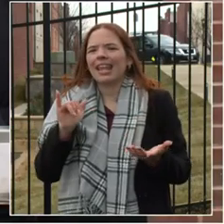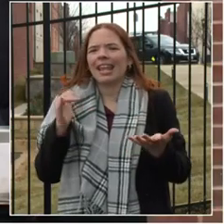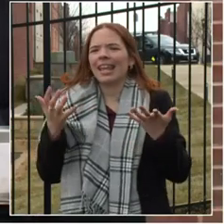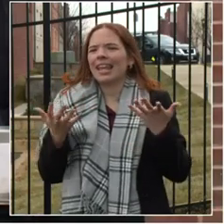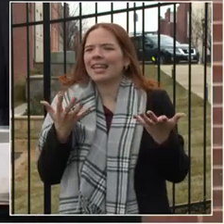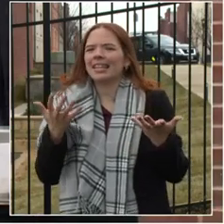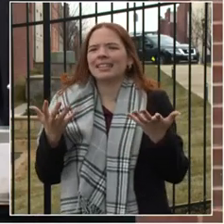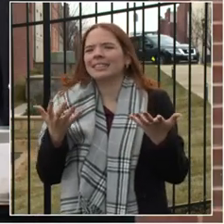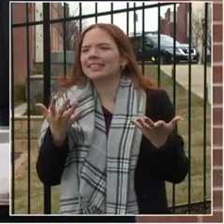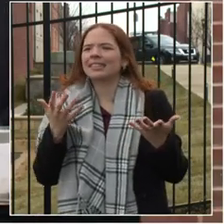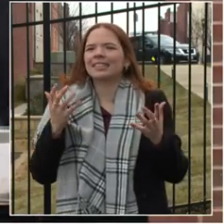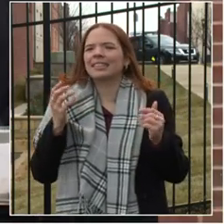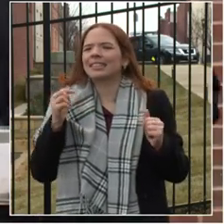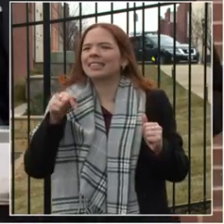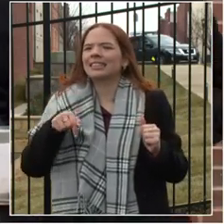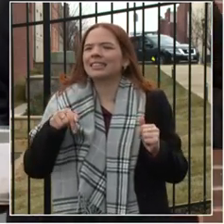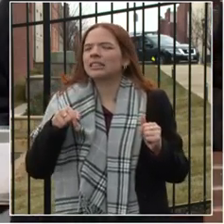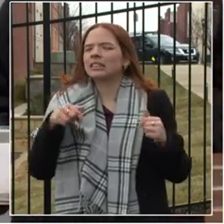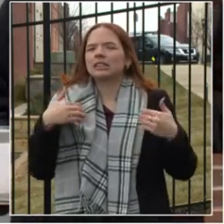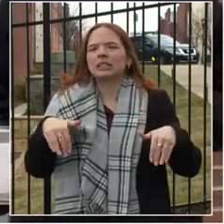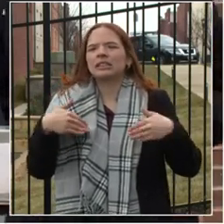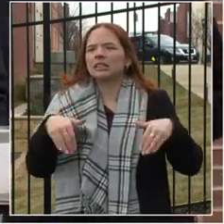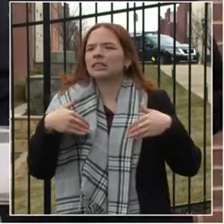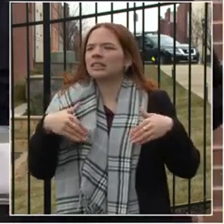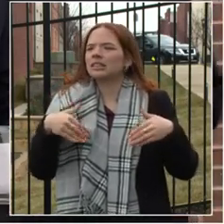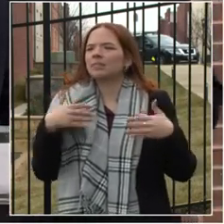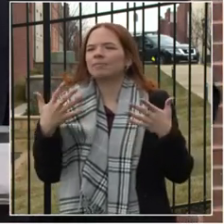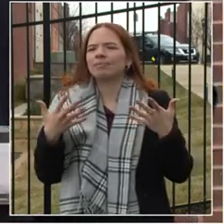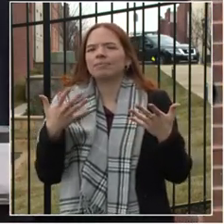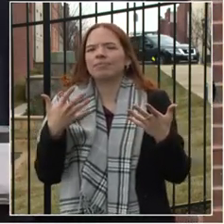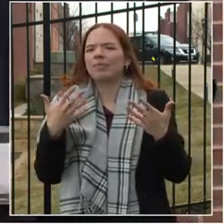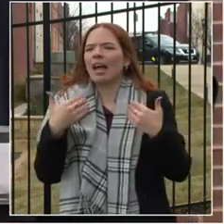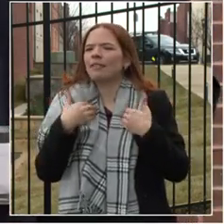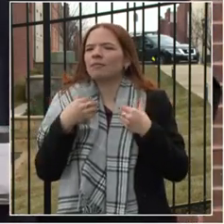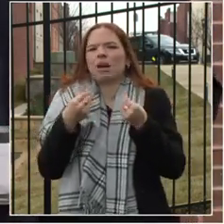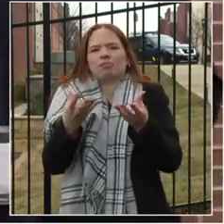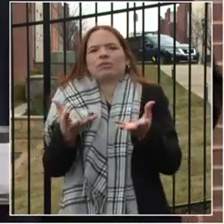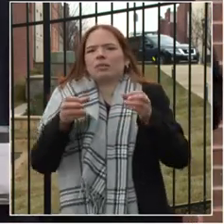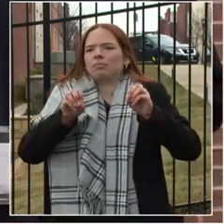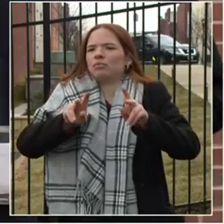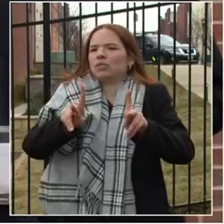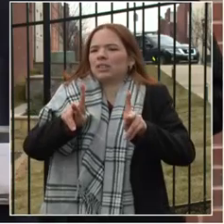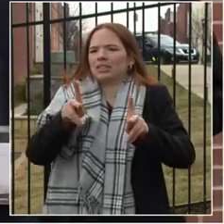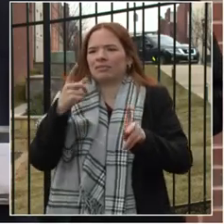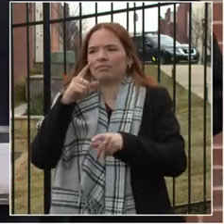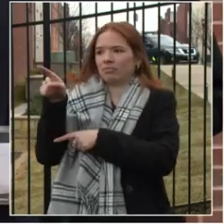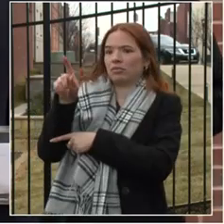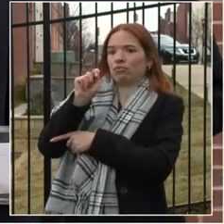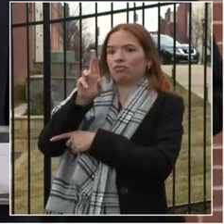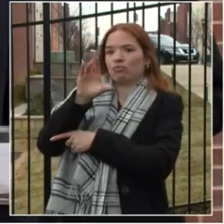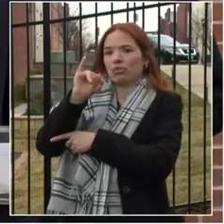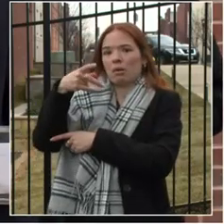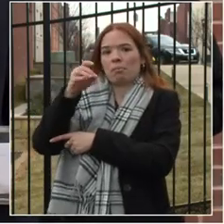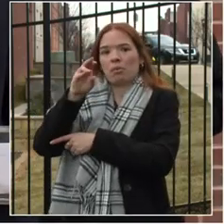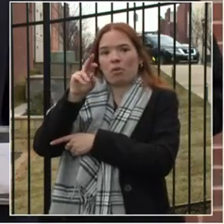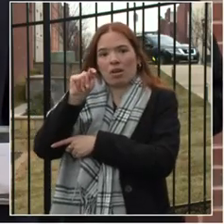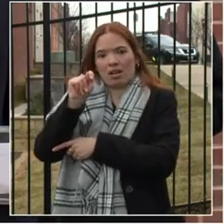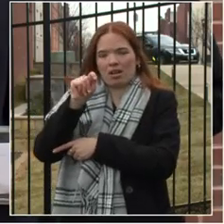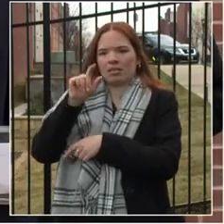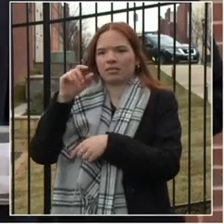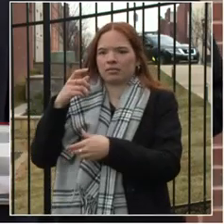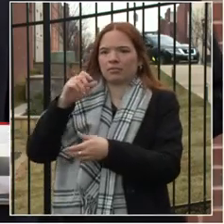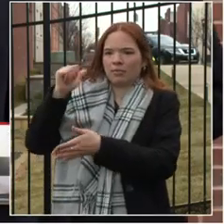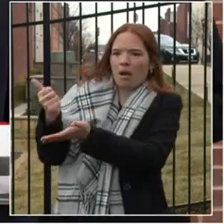really created the types of opportunities where Tri-Point can come in and build, when all done, 60 homes in this